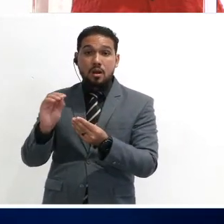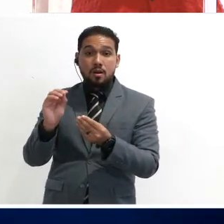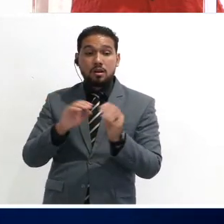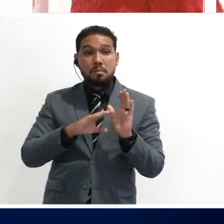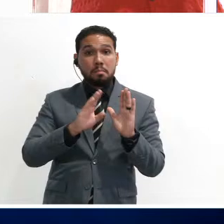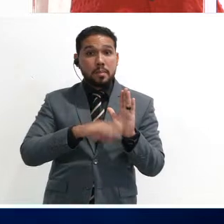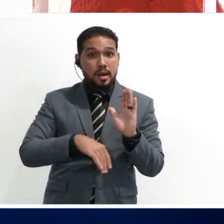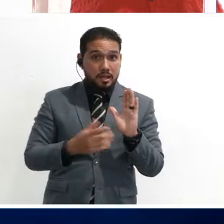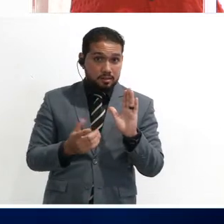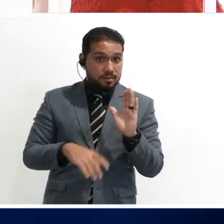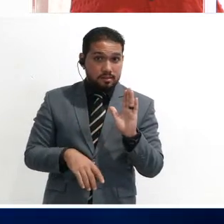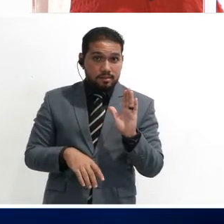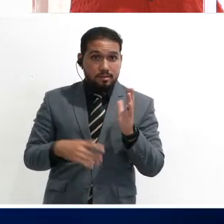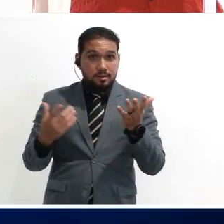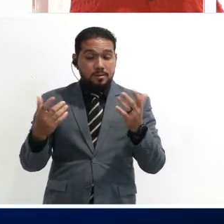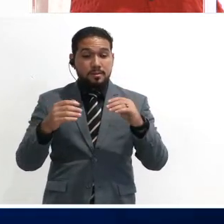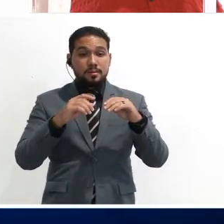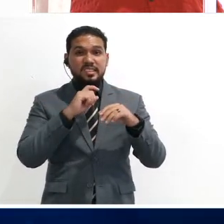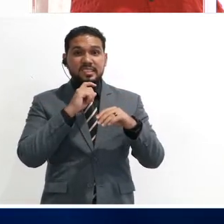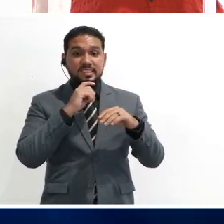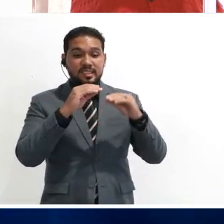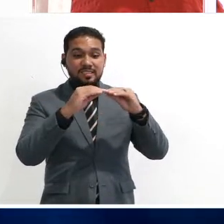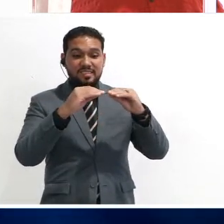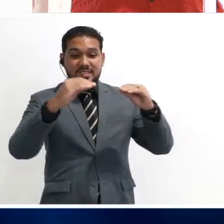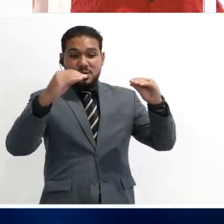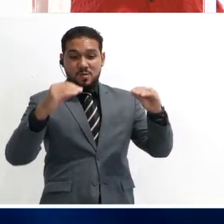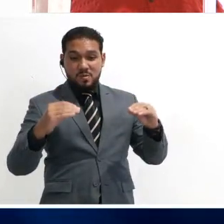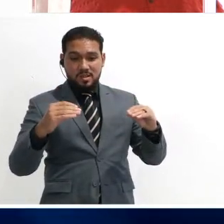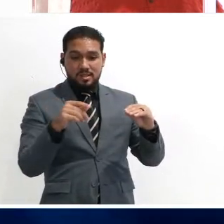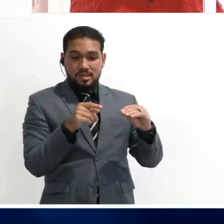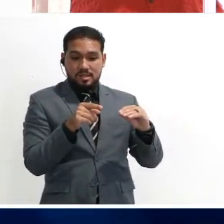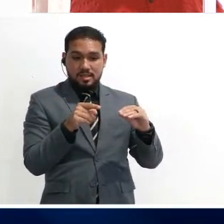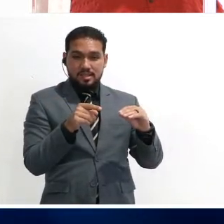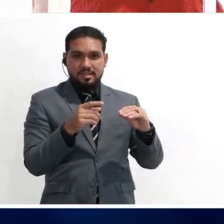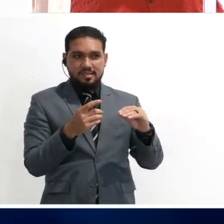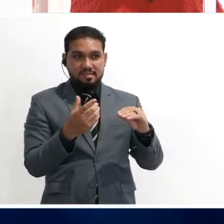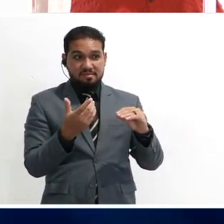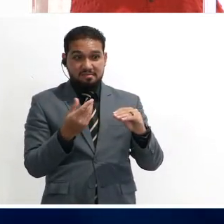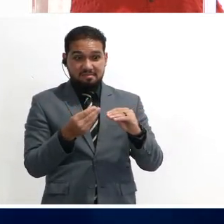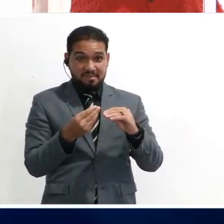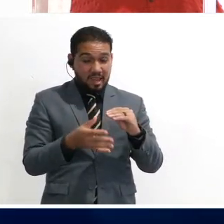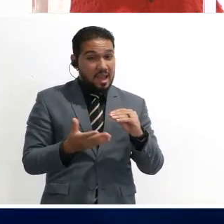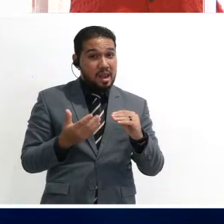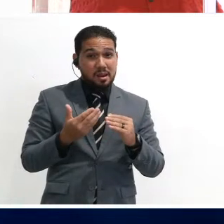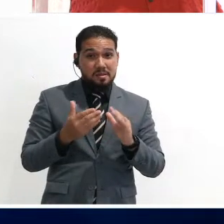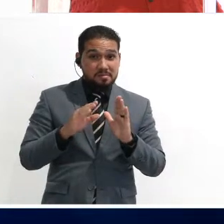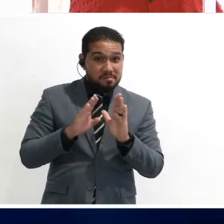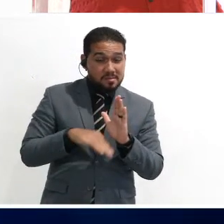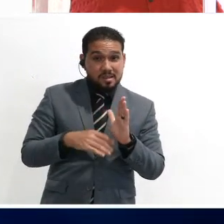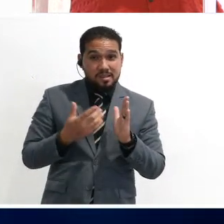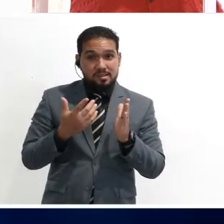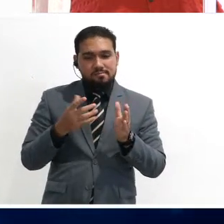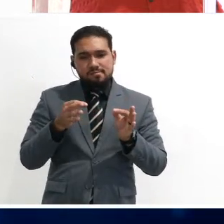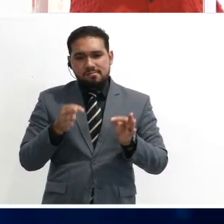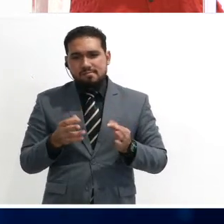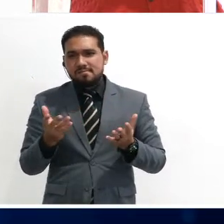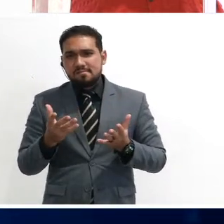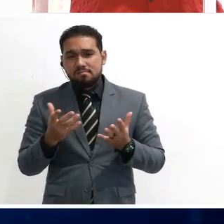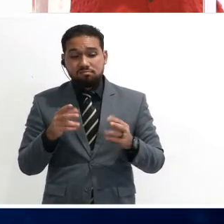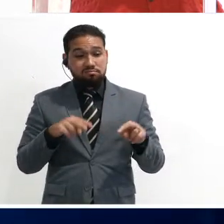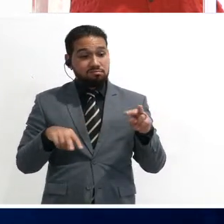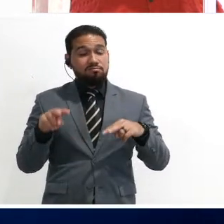non-dense kind of standard substrate, that's no problem. If it's HDI, it becomes